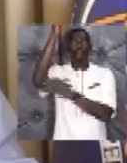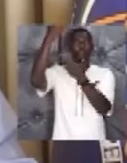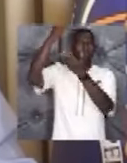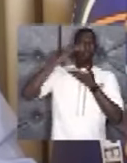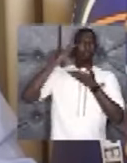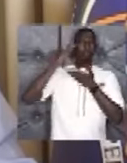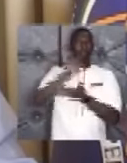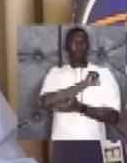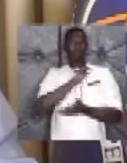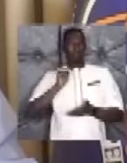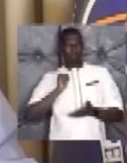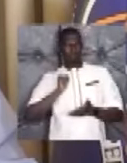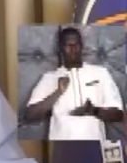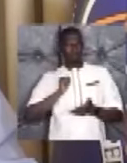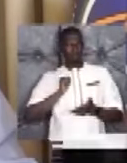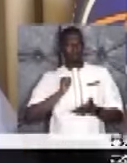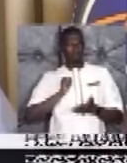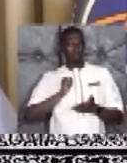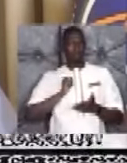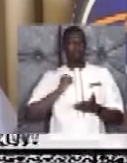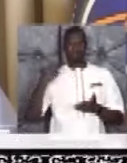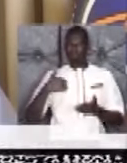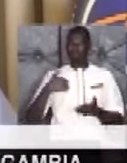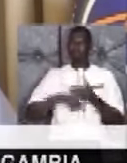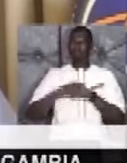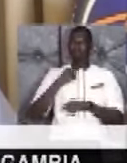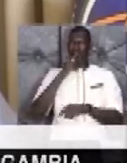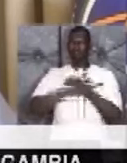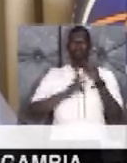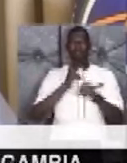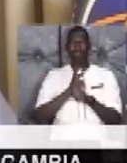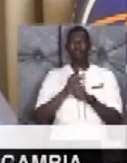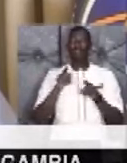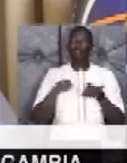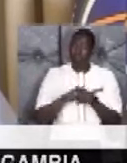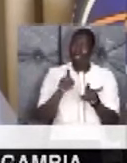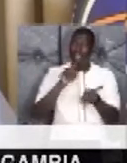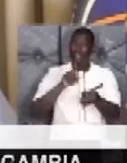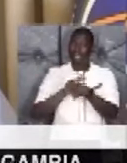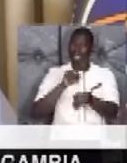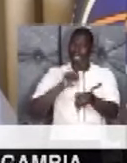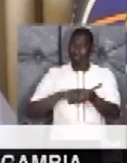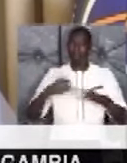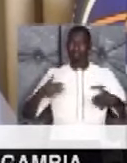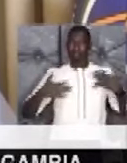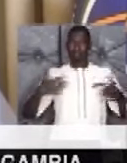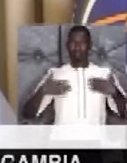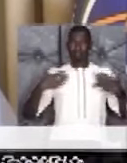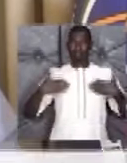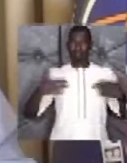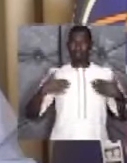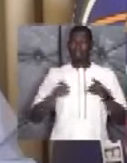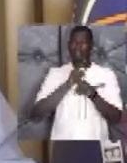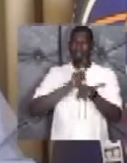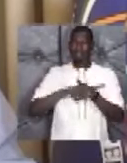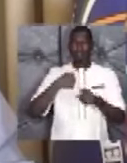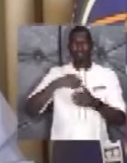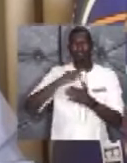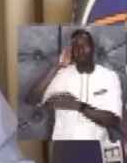God upon humanity. It is with joy, therefore, that I